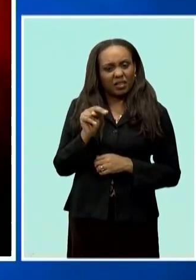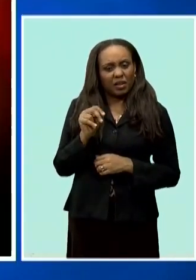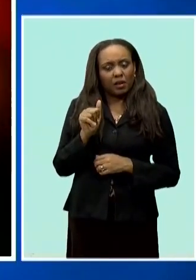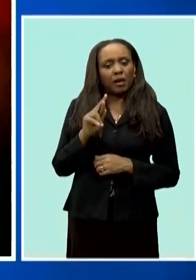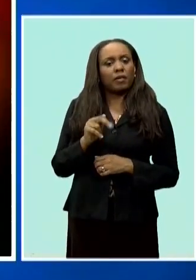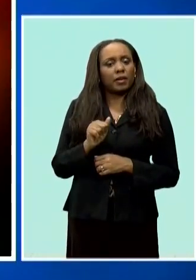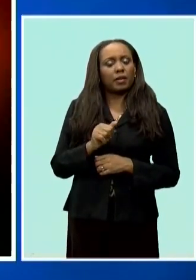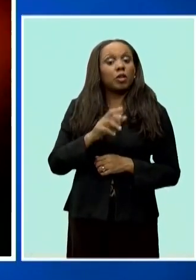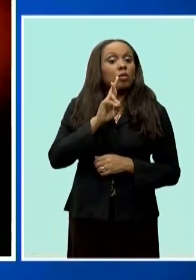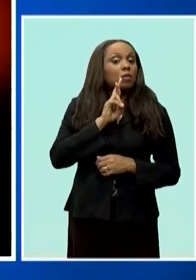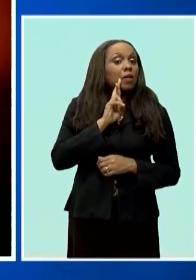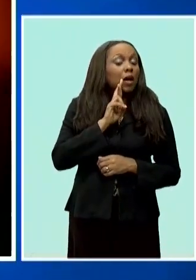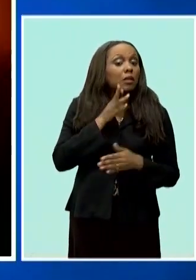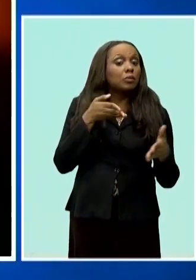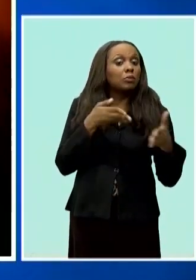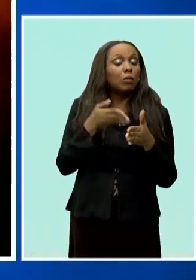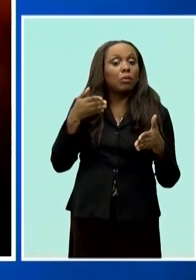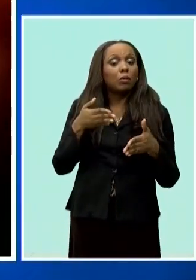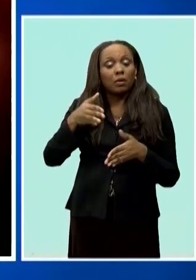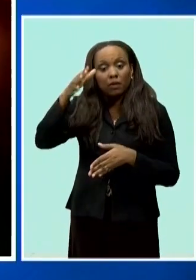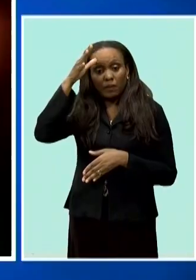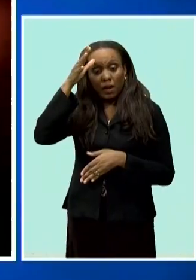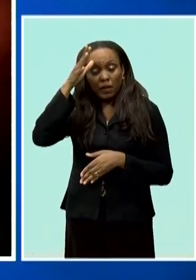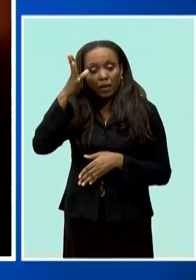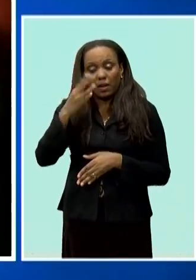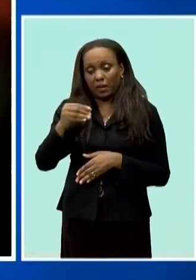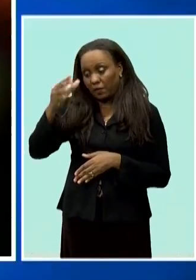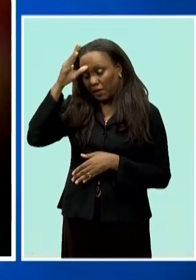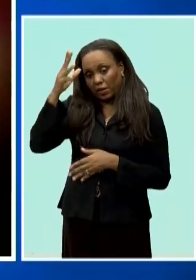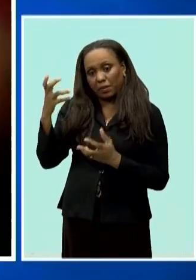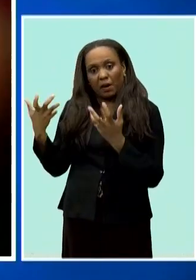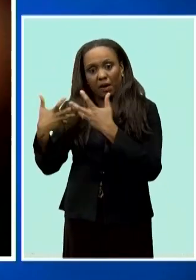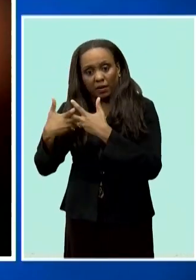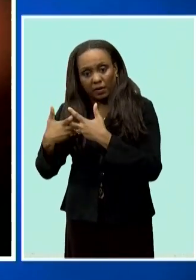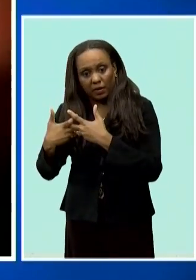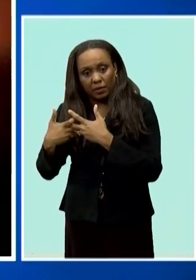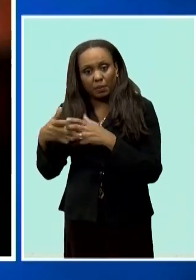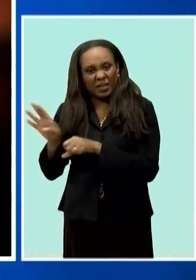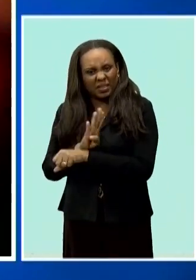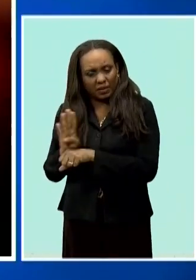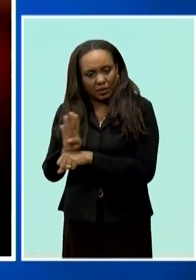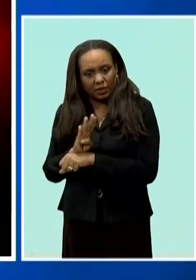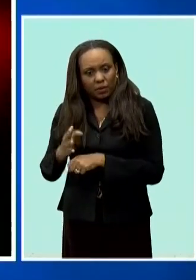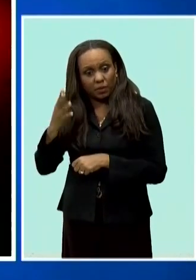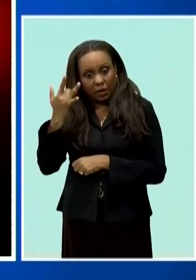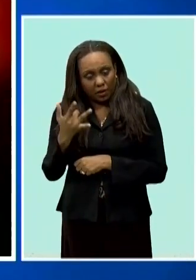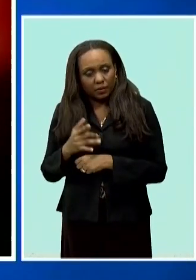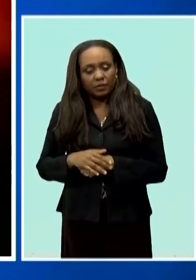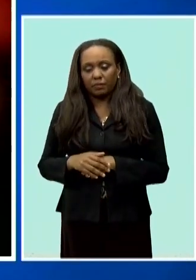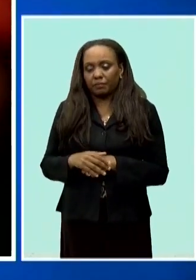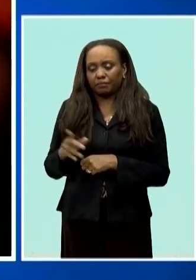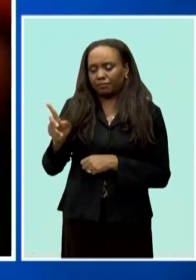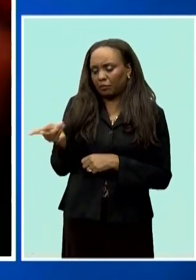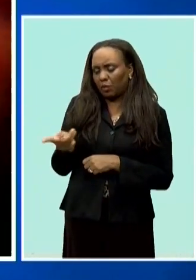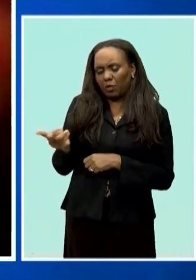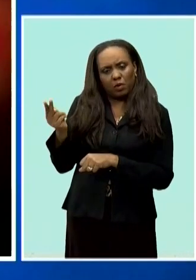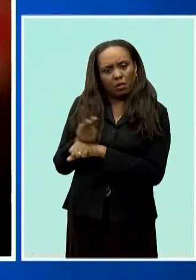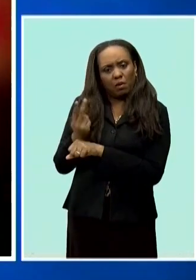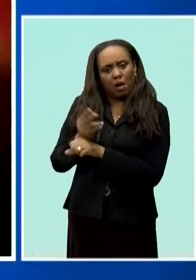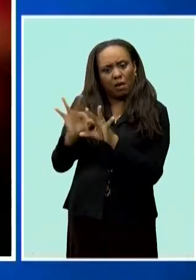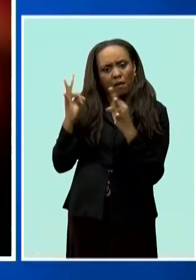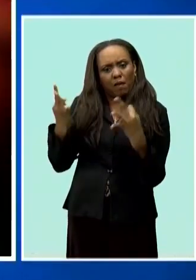reputation. Now, a bit closer to home, Rihanna's father has finally responded to allegations that he's trying to cash in on his